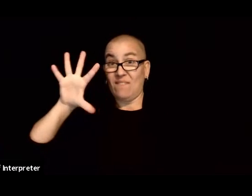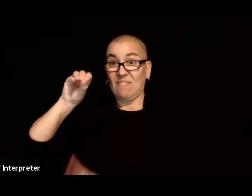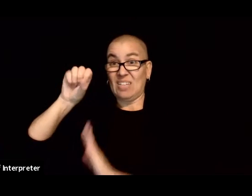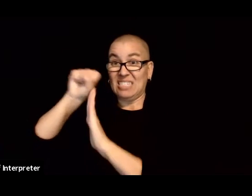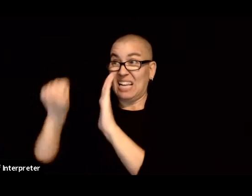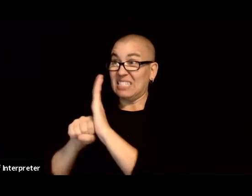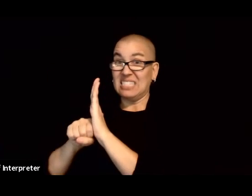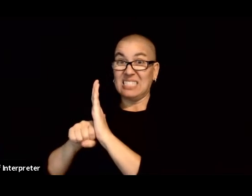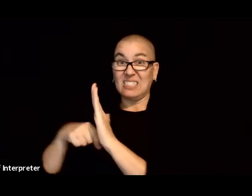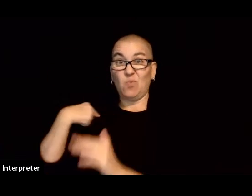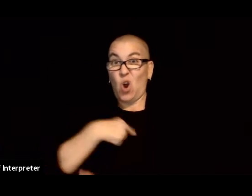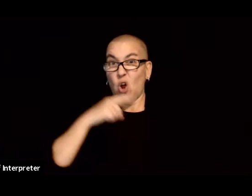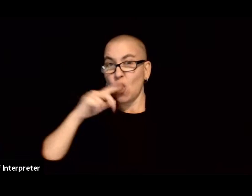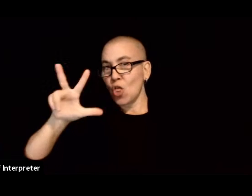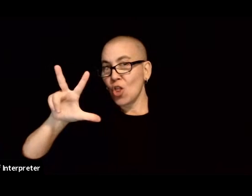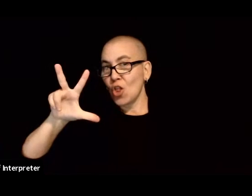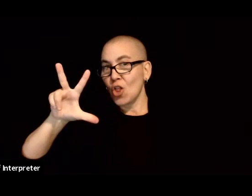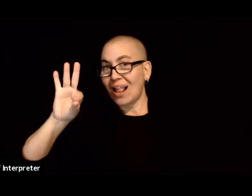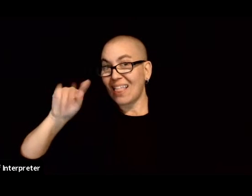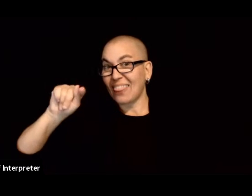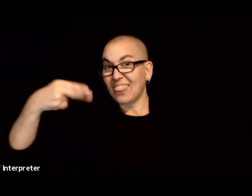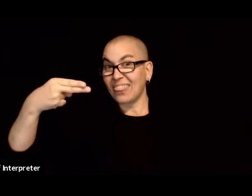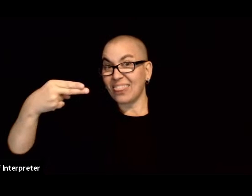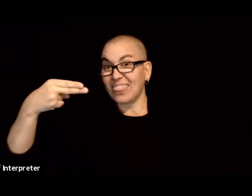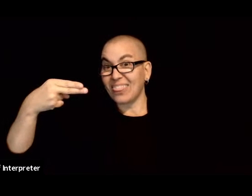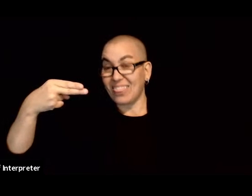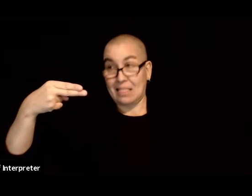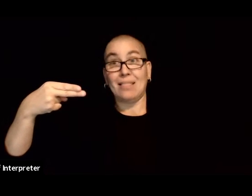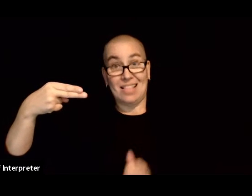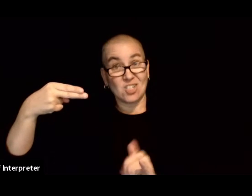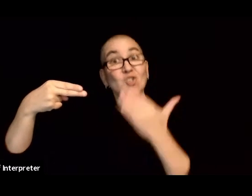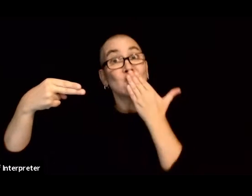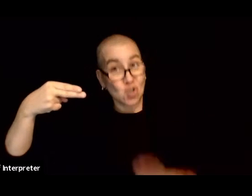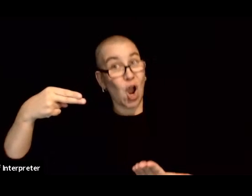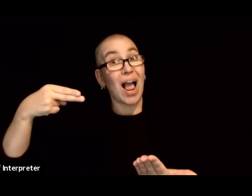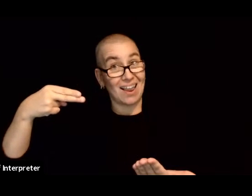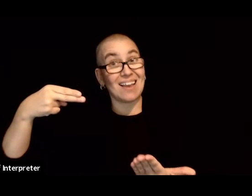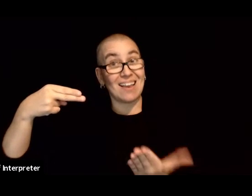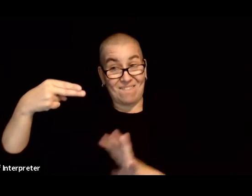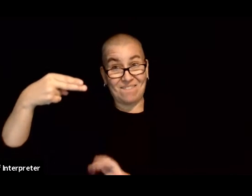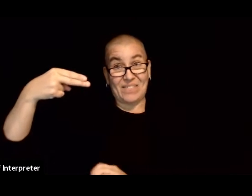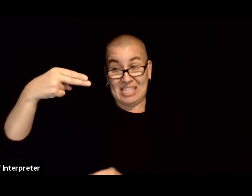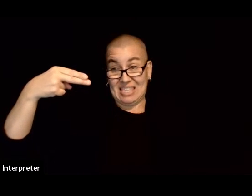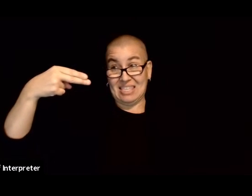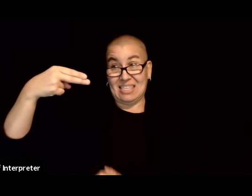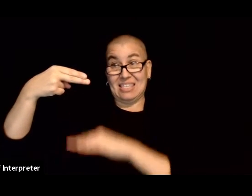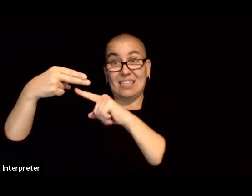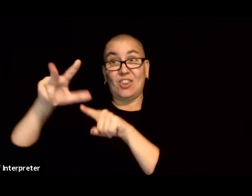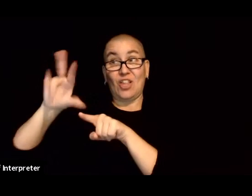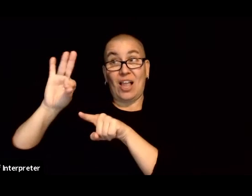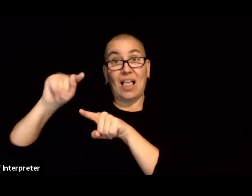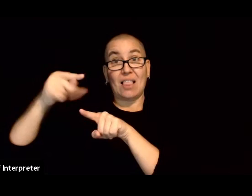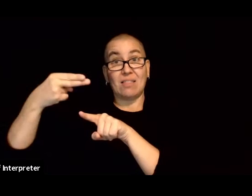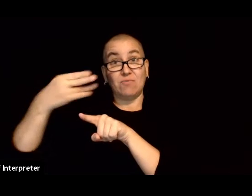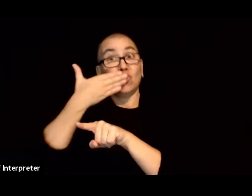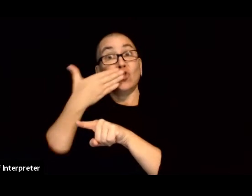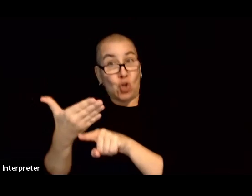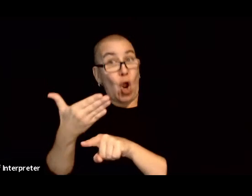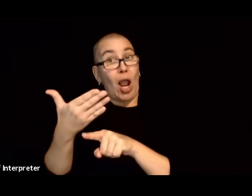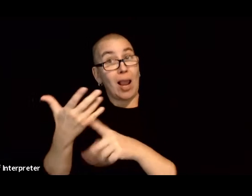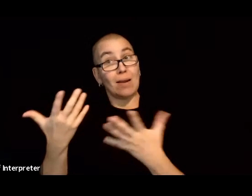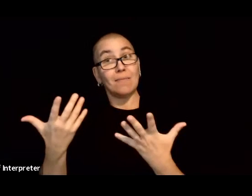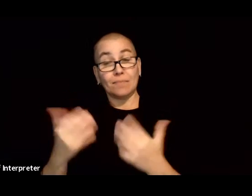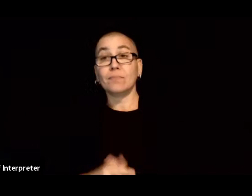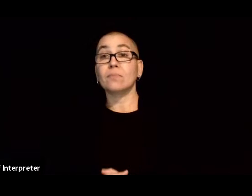that occur in long-term care settings on a per population basis. And our ranking is also,